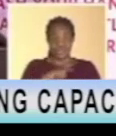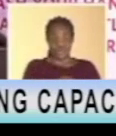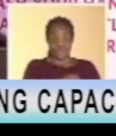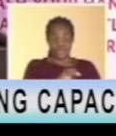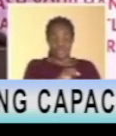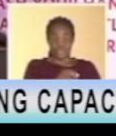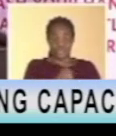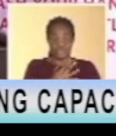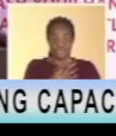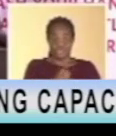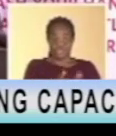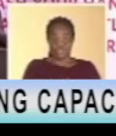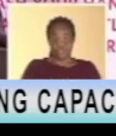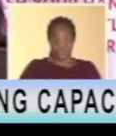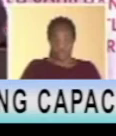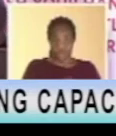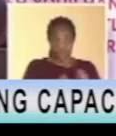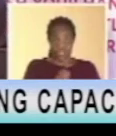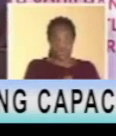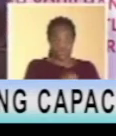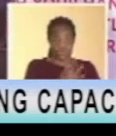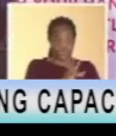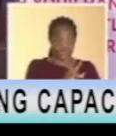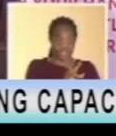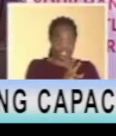range from 7 to 84 years.